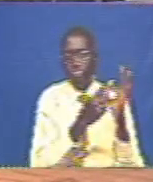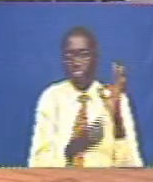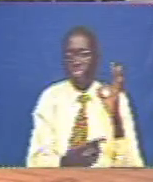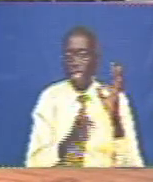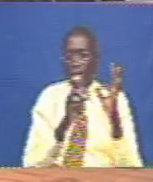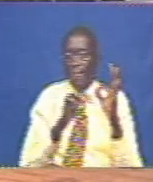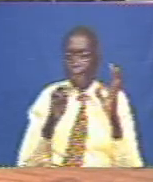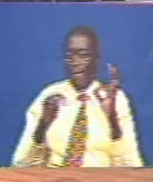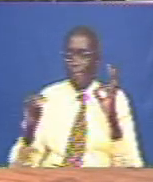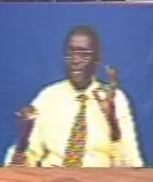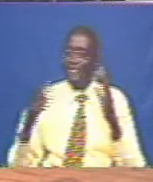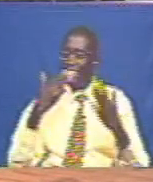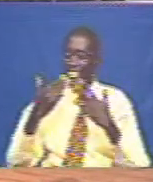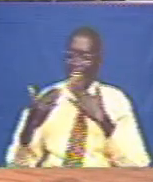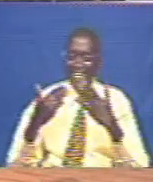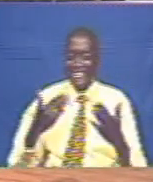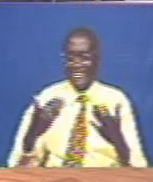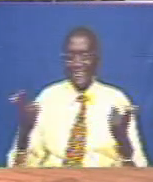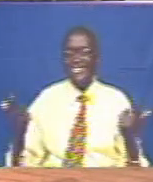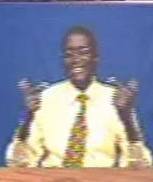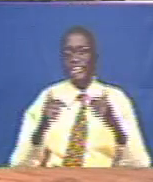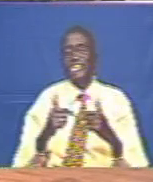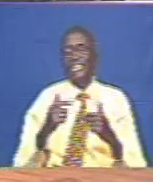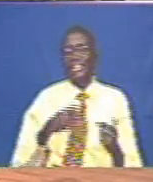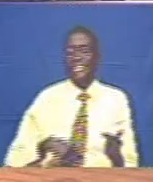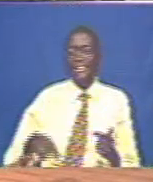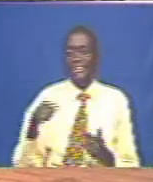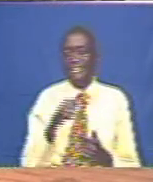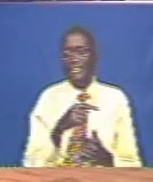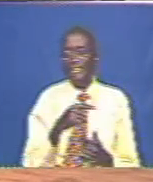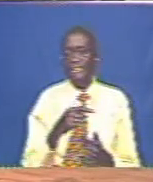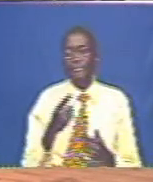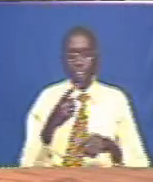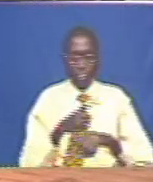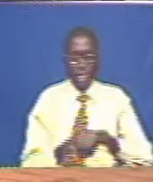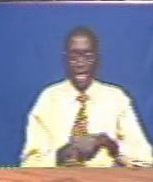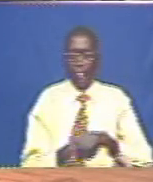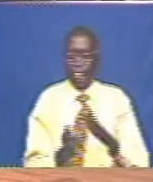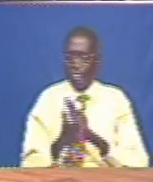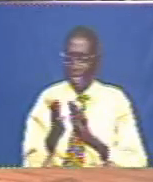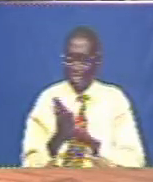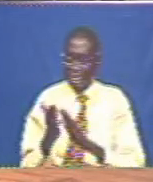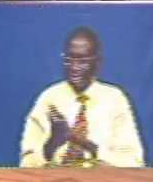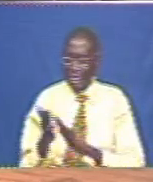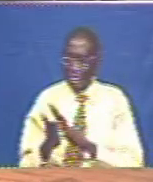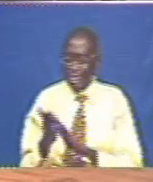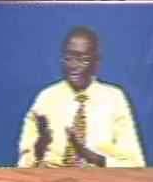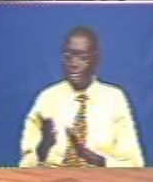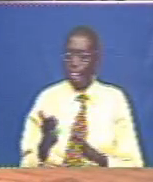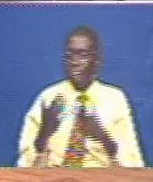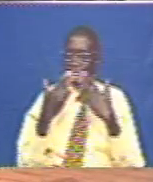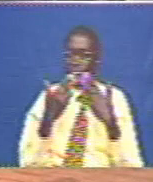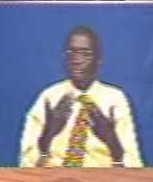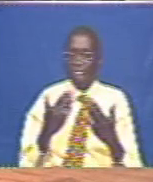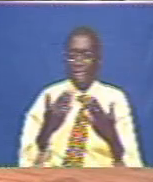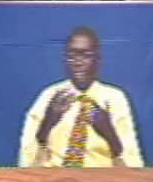eh? Thank you so very much indeed for joining us here. Thank you. Because we realize that time flies pretty fast. Mm-hmm. And of course, we cannot exhaust